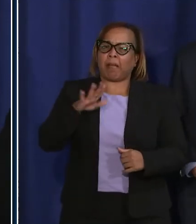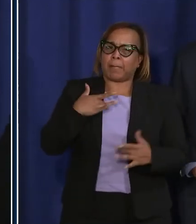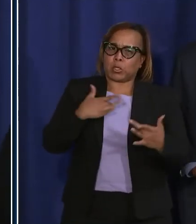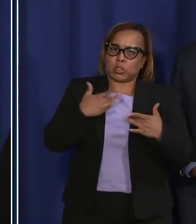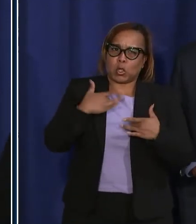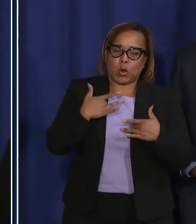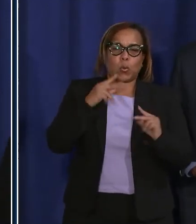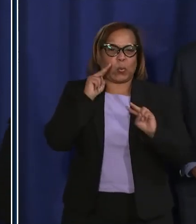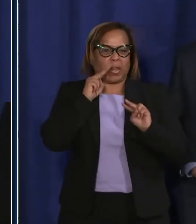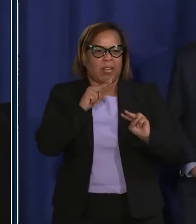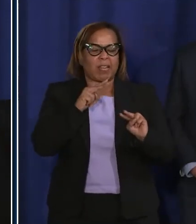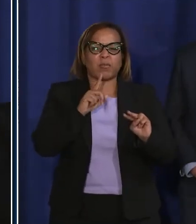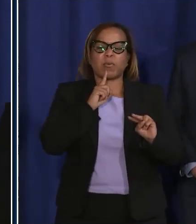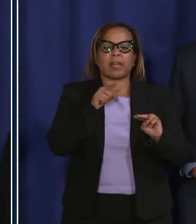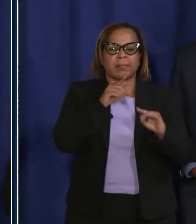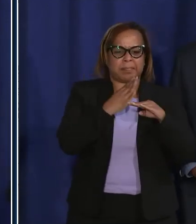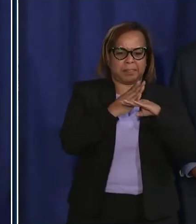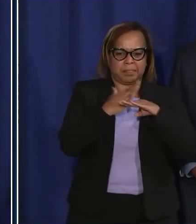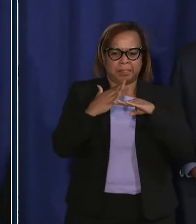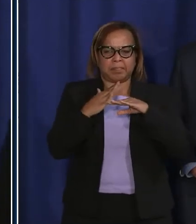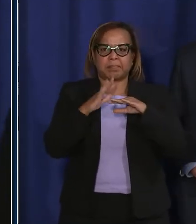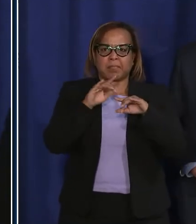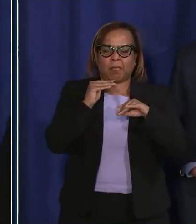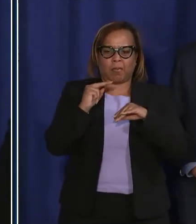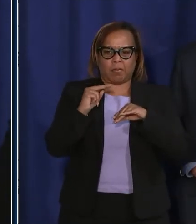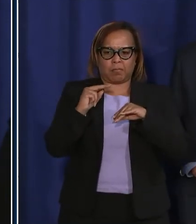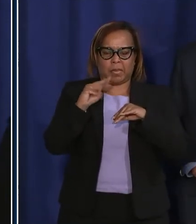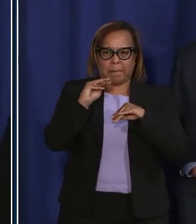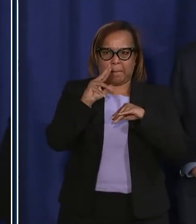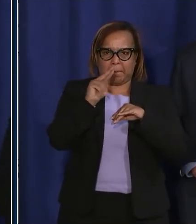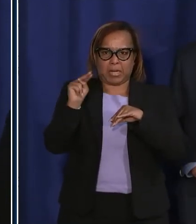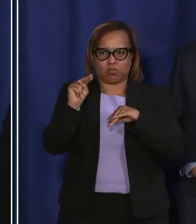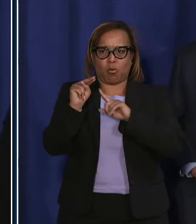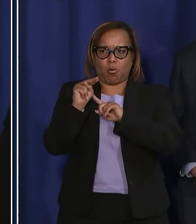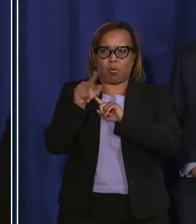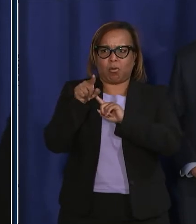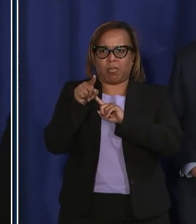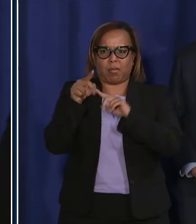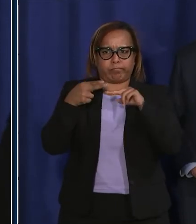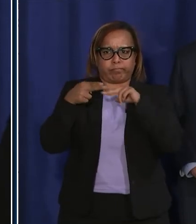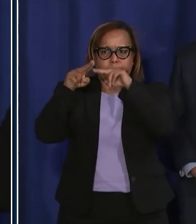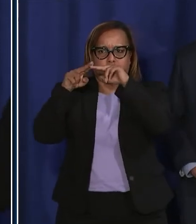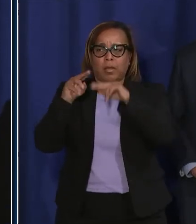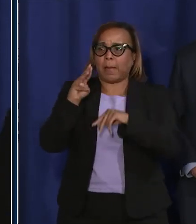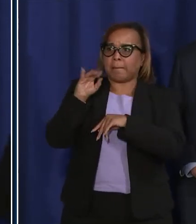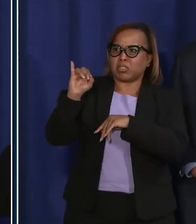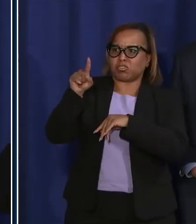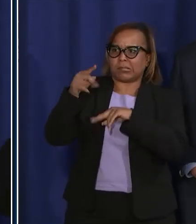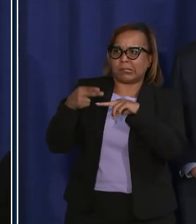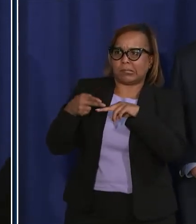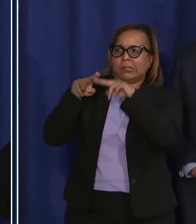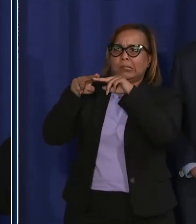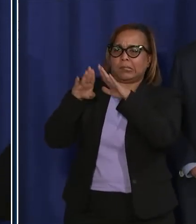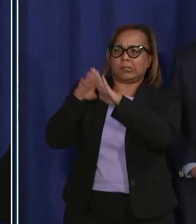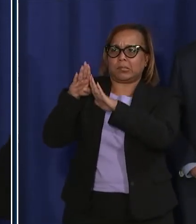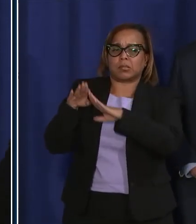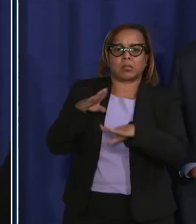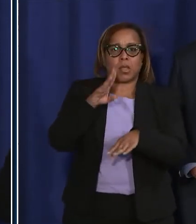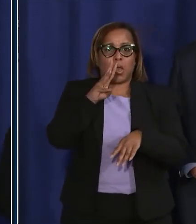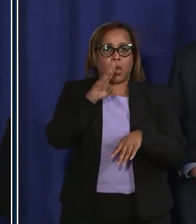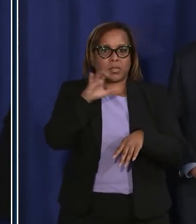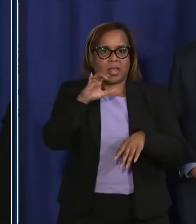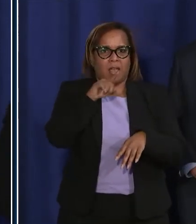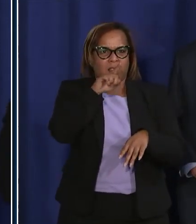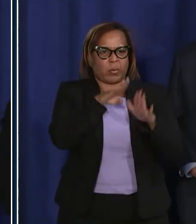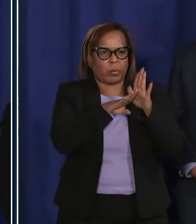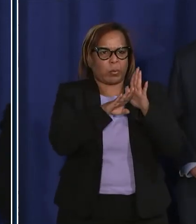that when we look at the upper Midwest, Minnesota is very much on the way up, Michigan is very much on the way up, and Wisconsin is